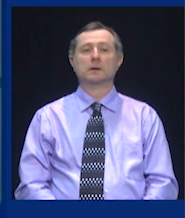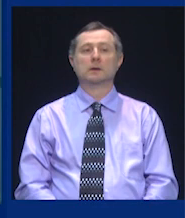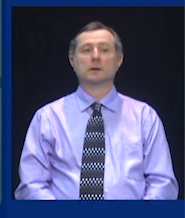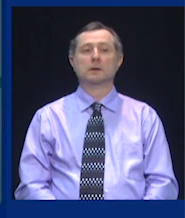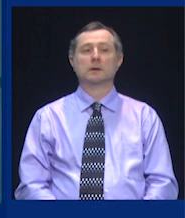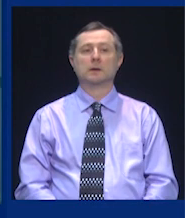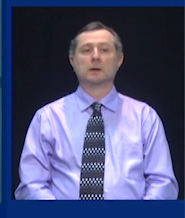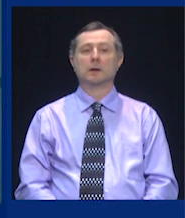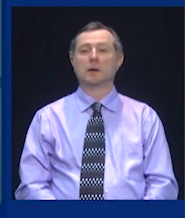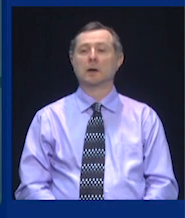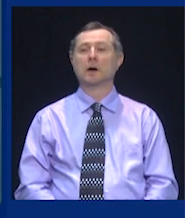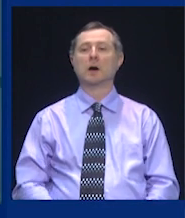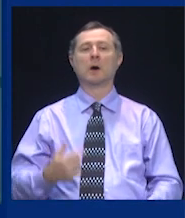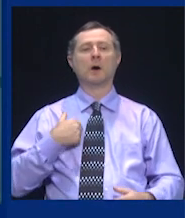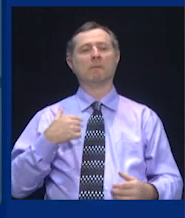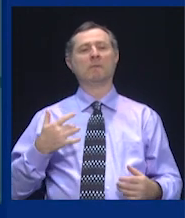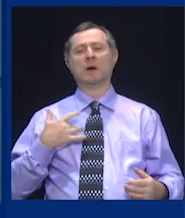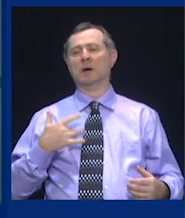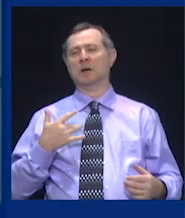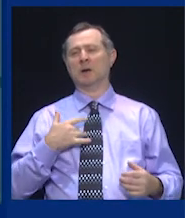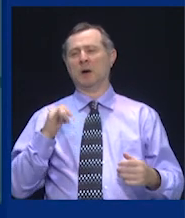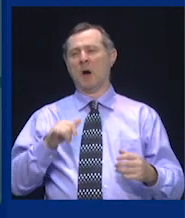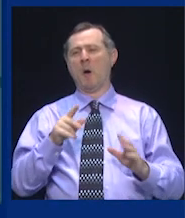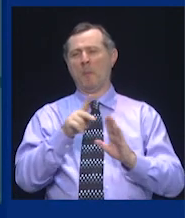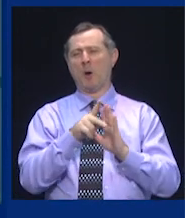That, I believe, we need to expand.